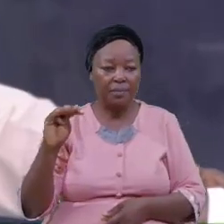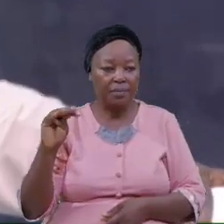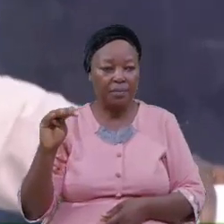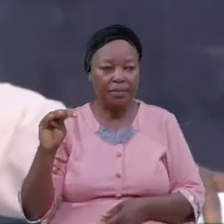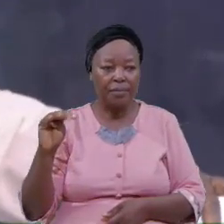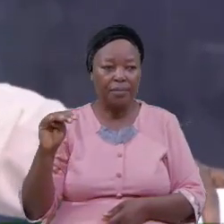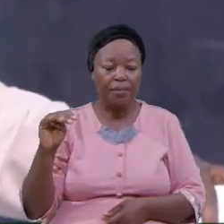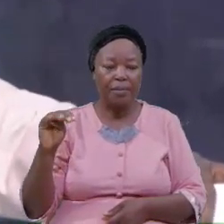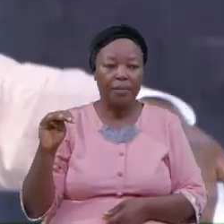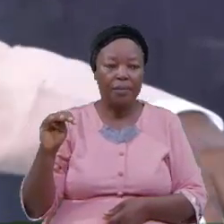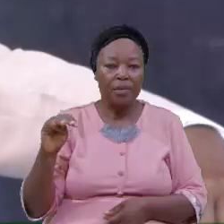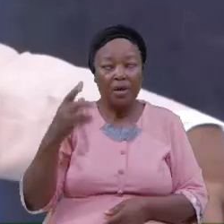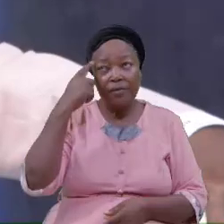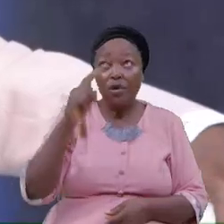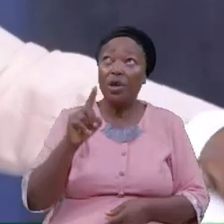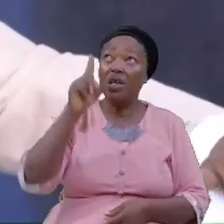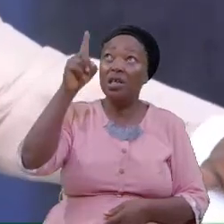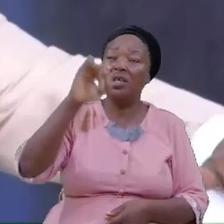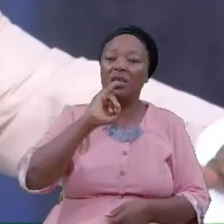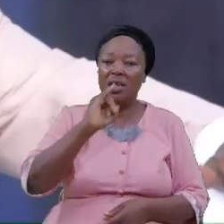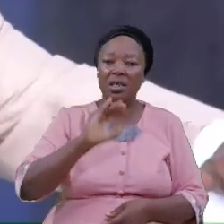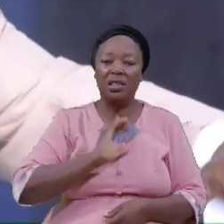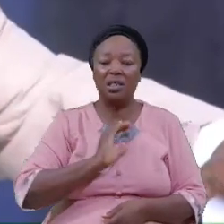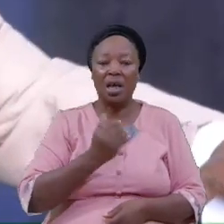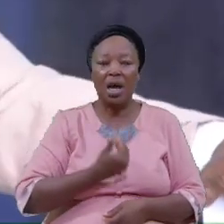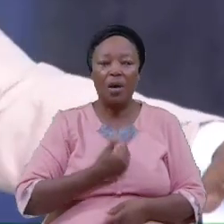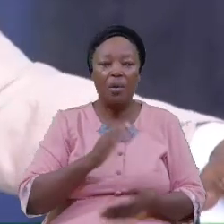For he is our peace.